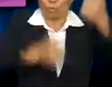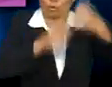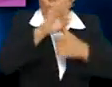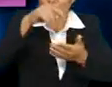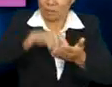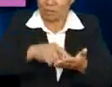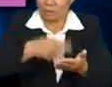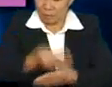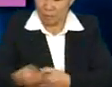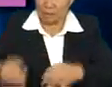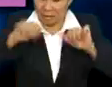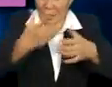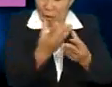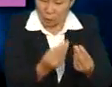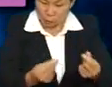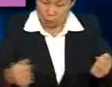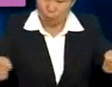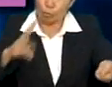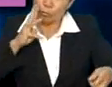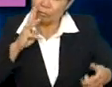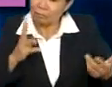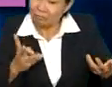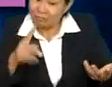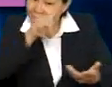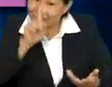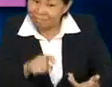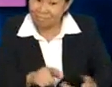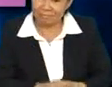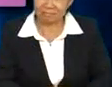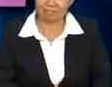Which of these materials can absorb water?